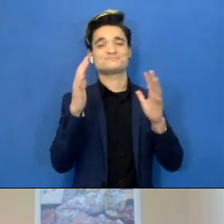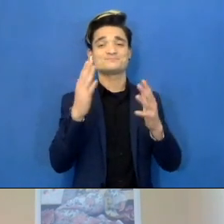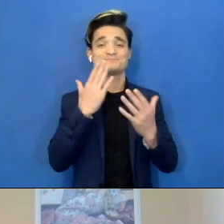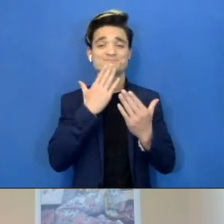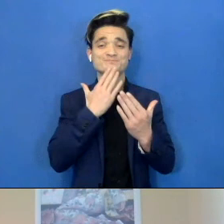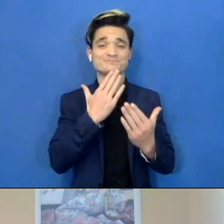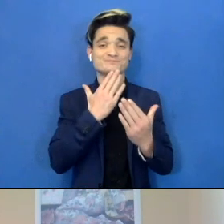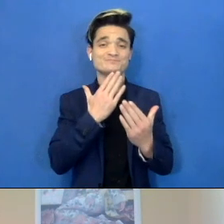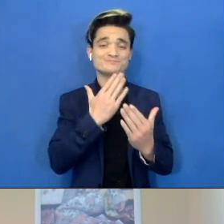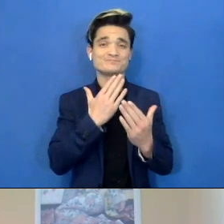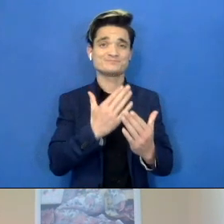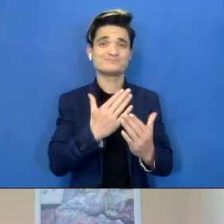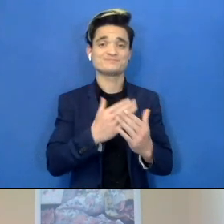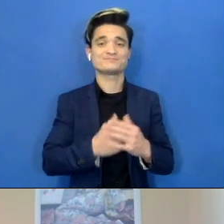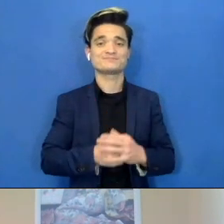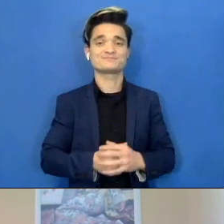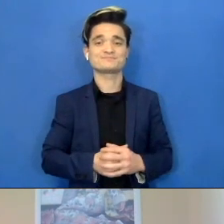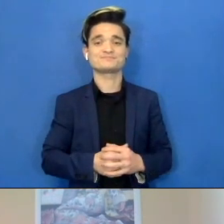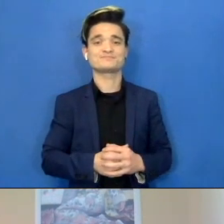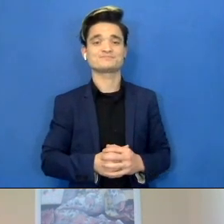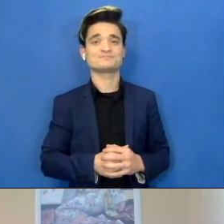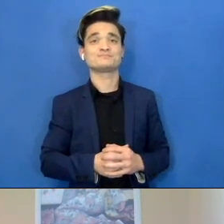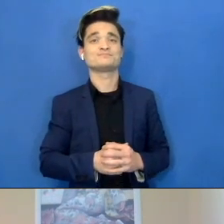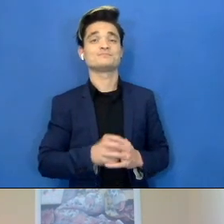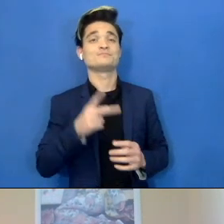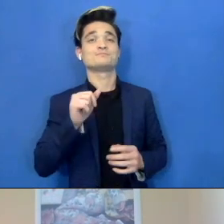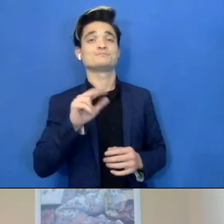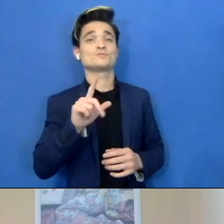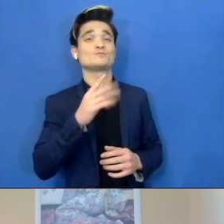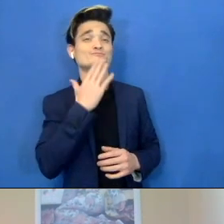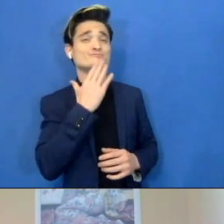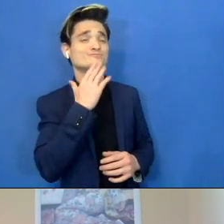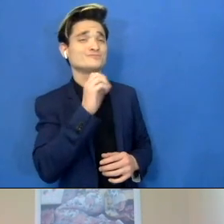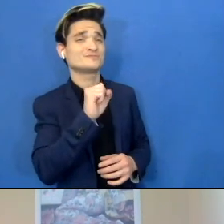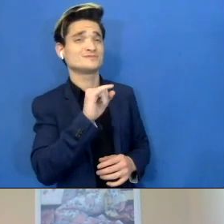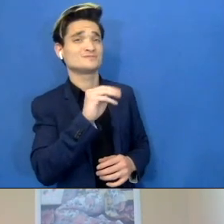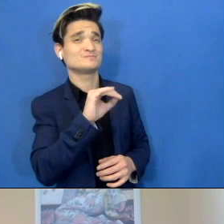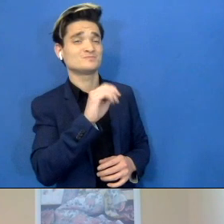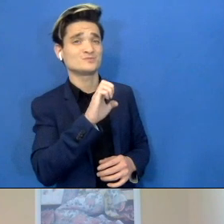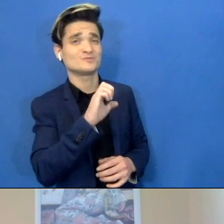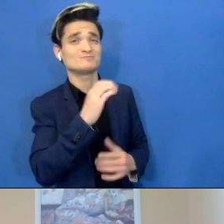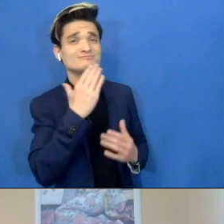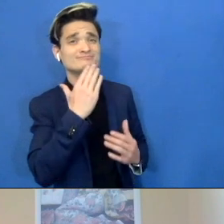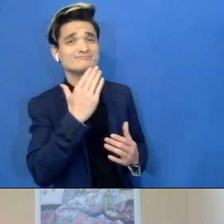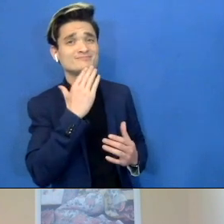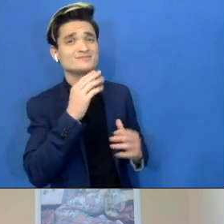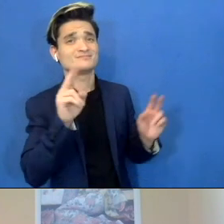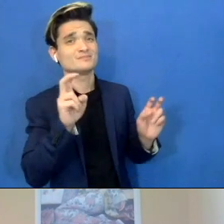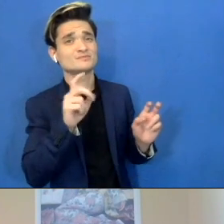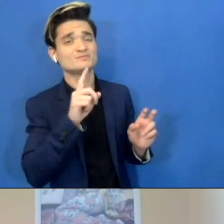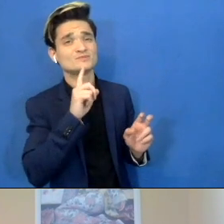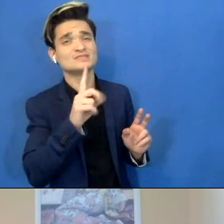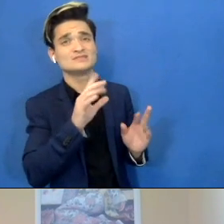Smashing stuff. Thank you so much, Simone. I think a topic that, yes and is